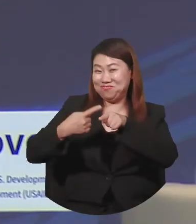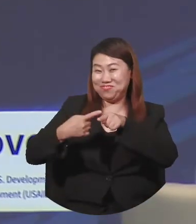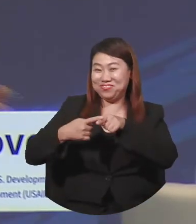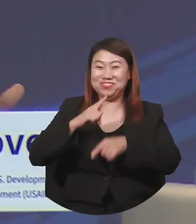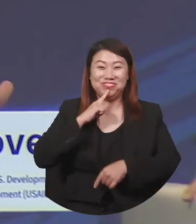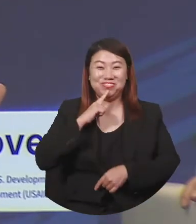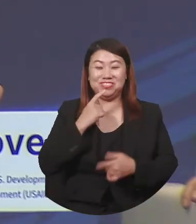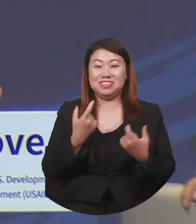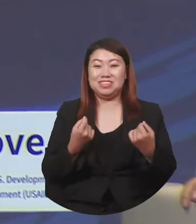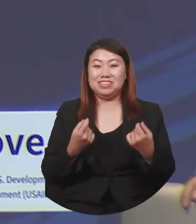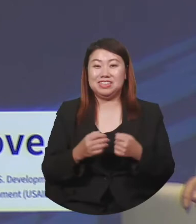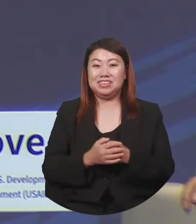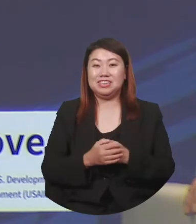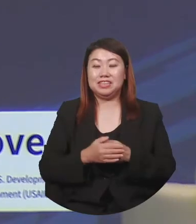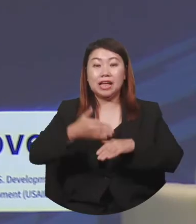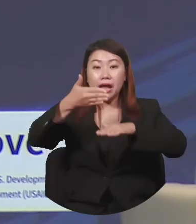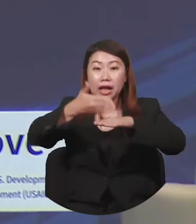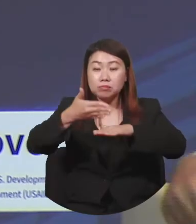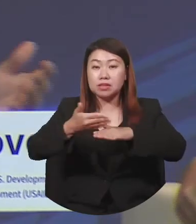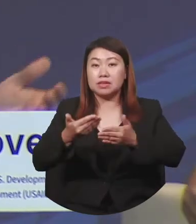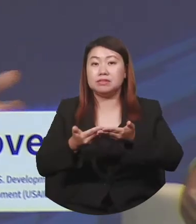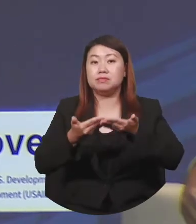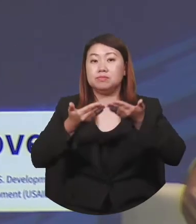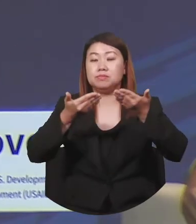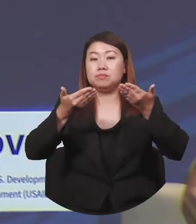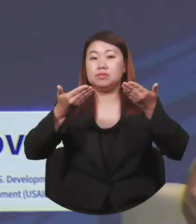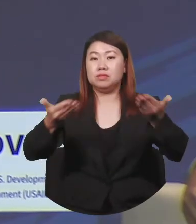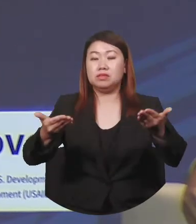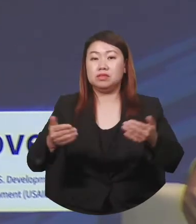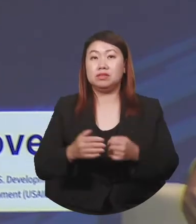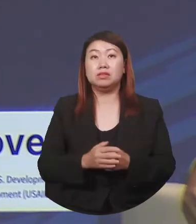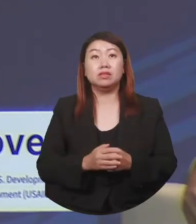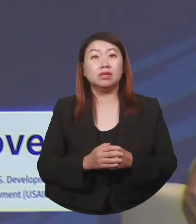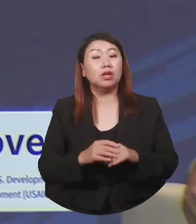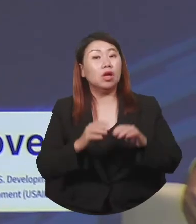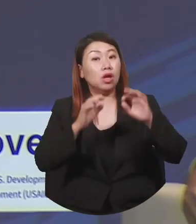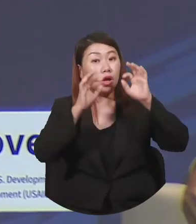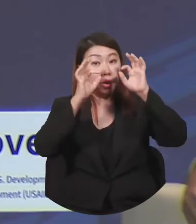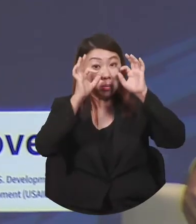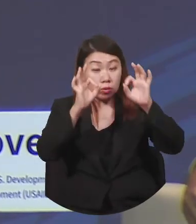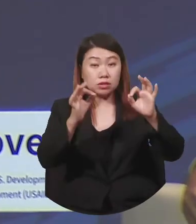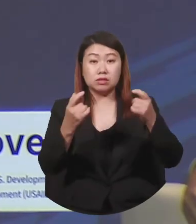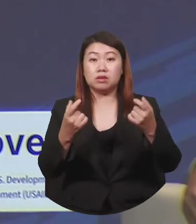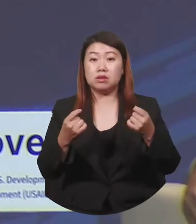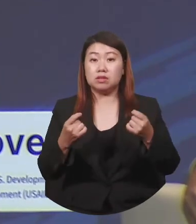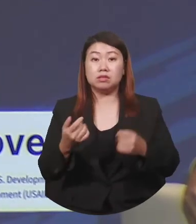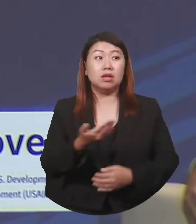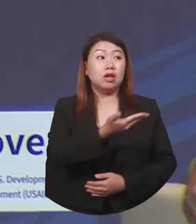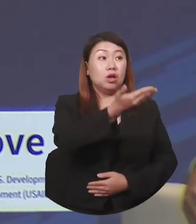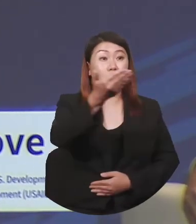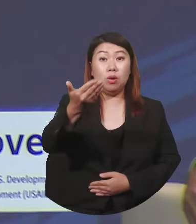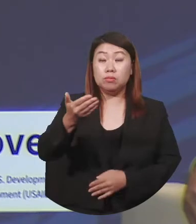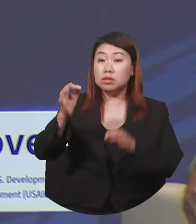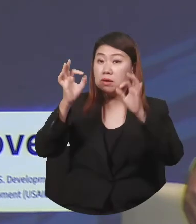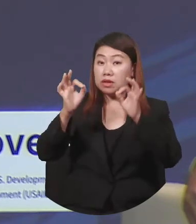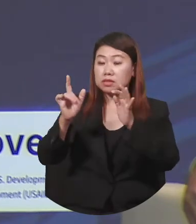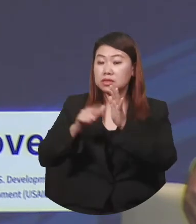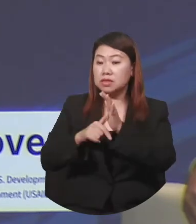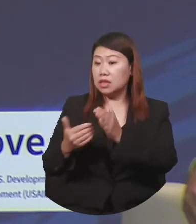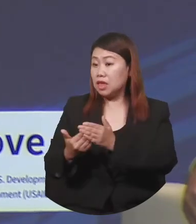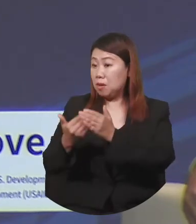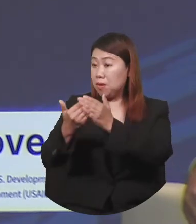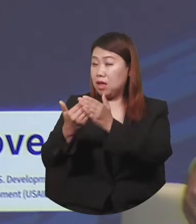There clearly is a will amongst not just the panelists, but just the reaction from the audience and the stories and questions we've heard